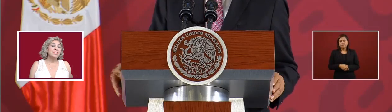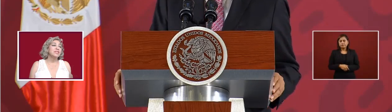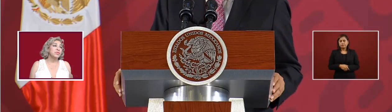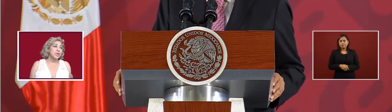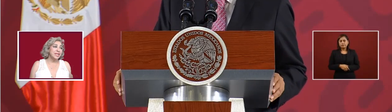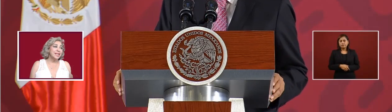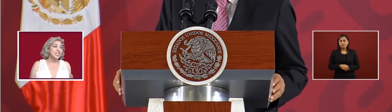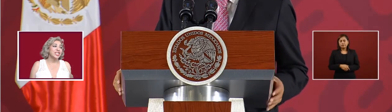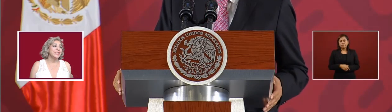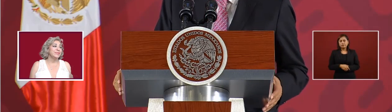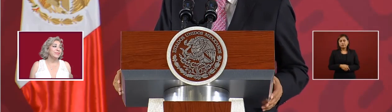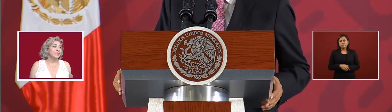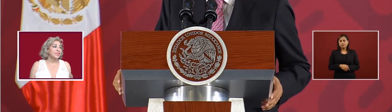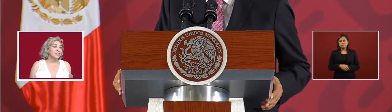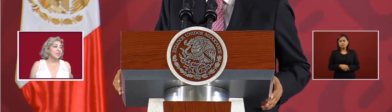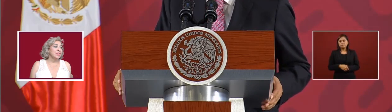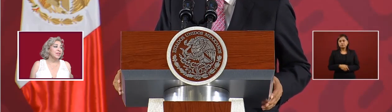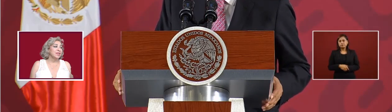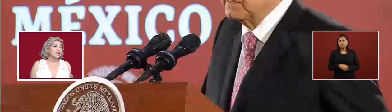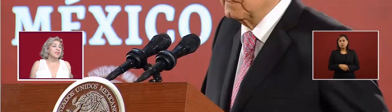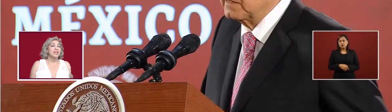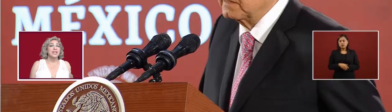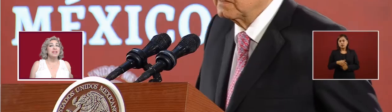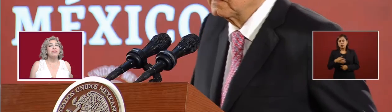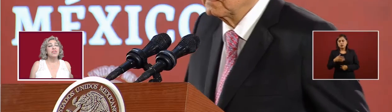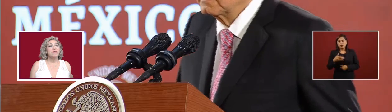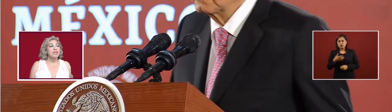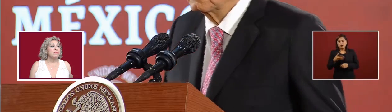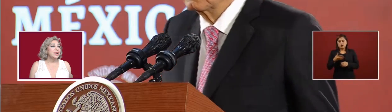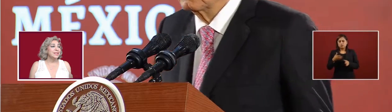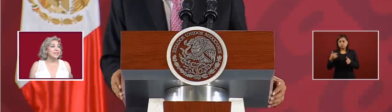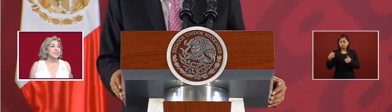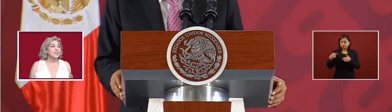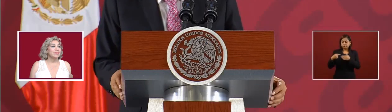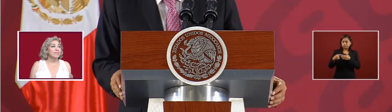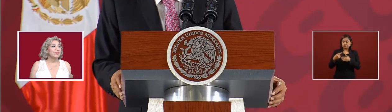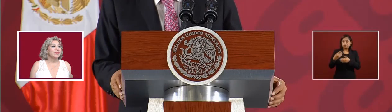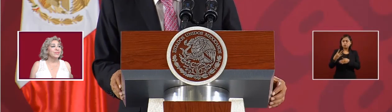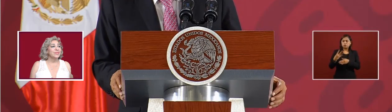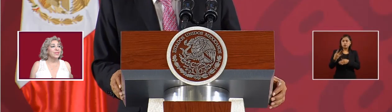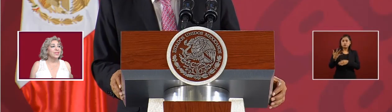there's a reduction in four to five months